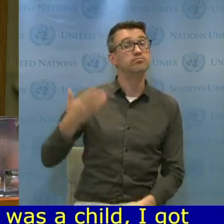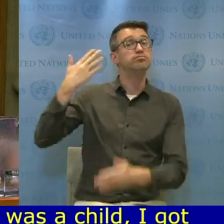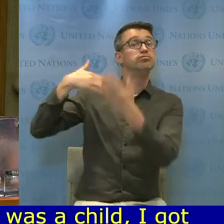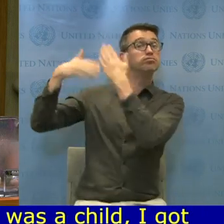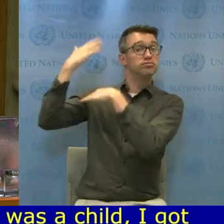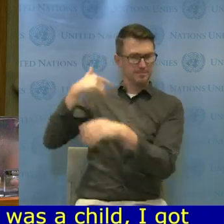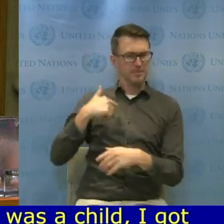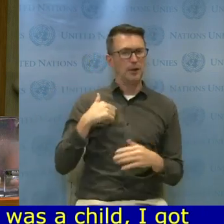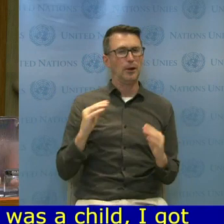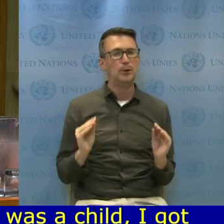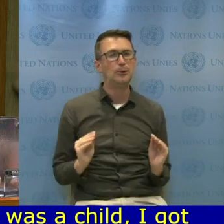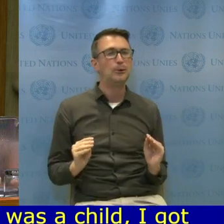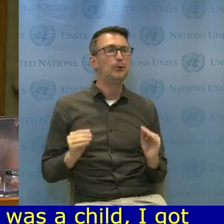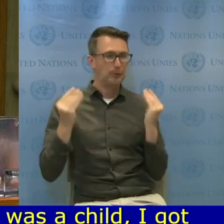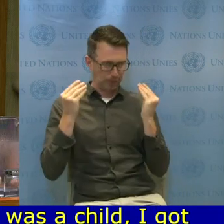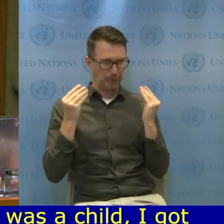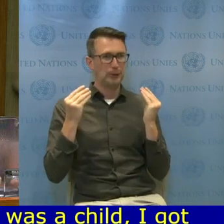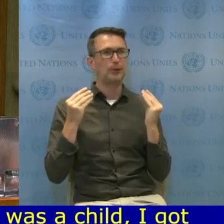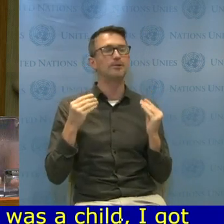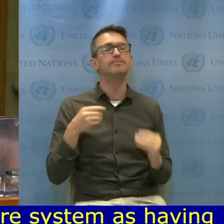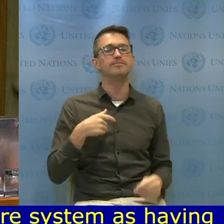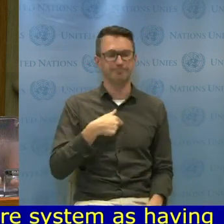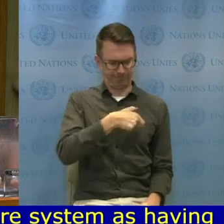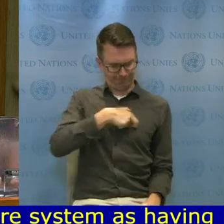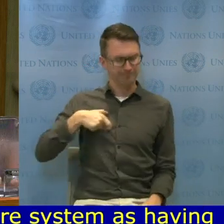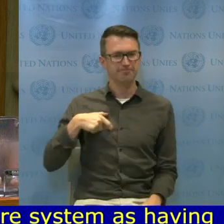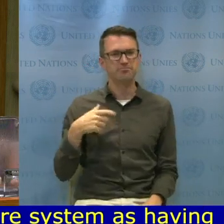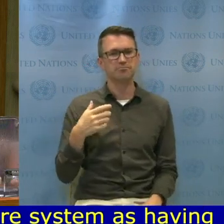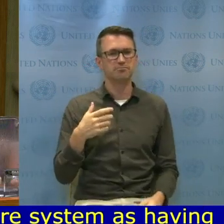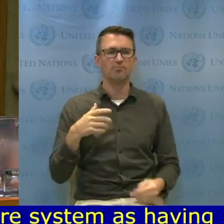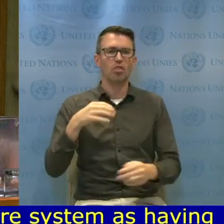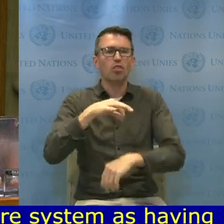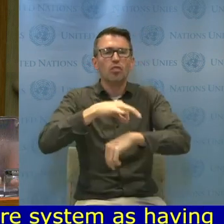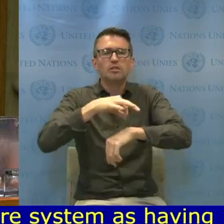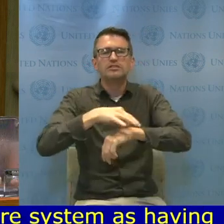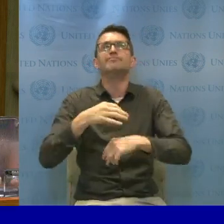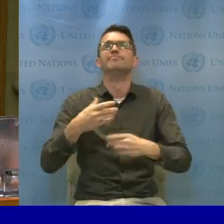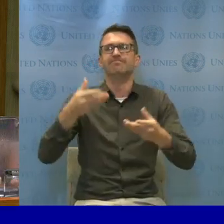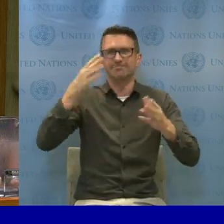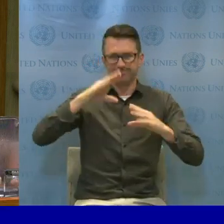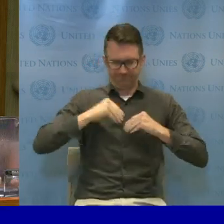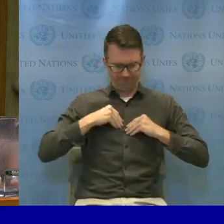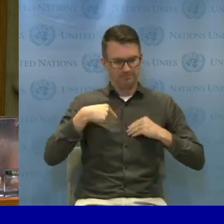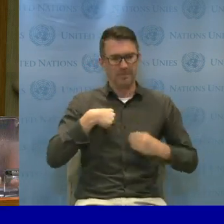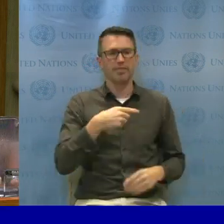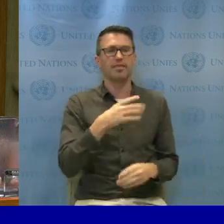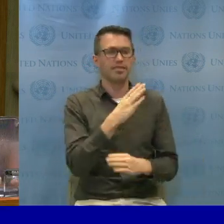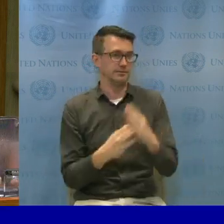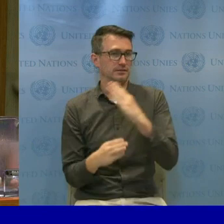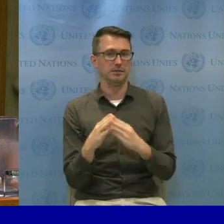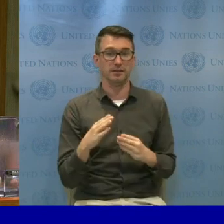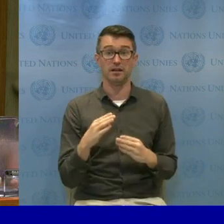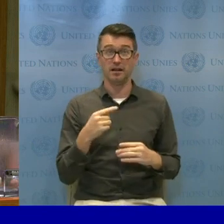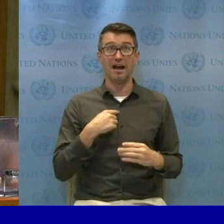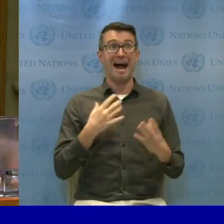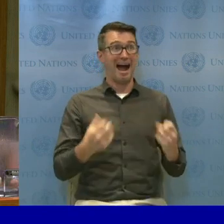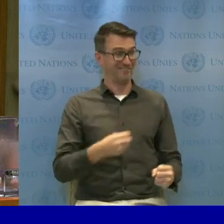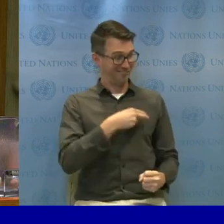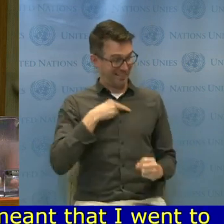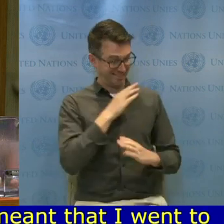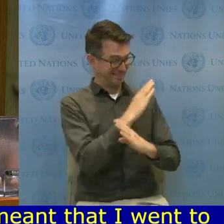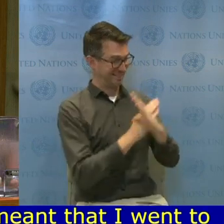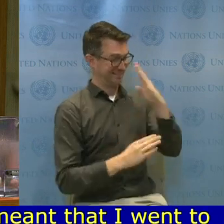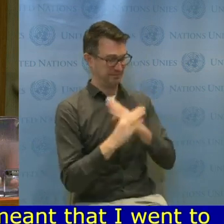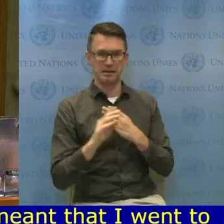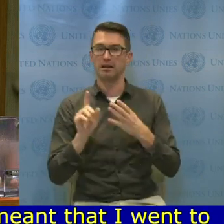my disability meant that I went to a segregated school, a school that had students with disabilities. But